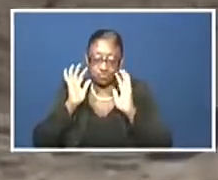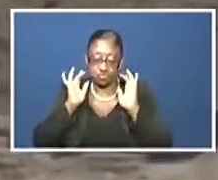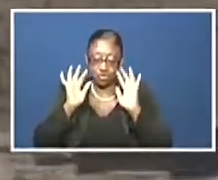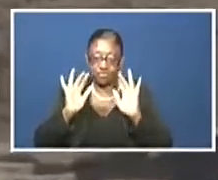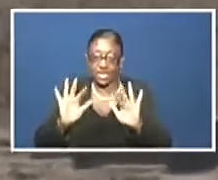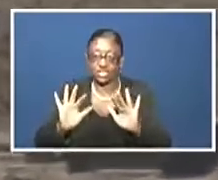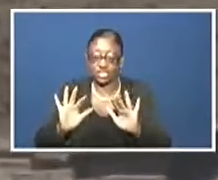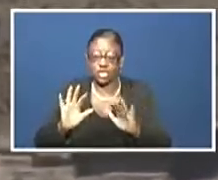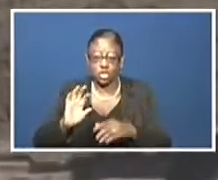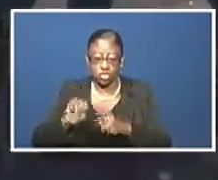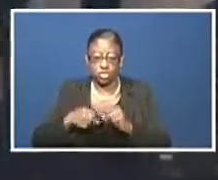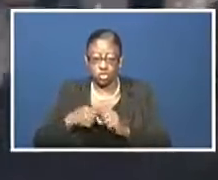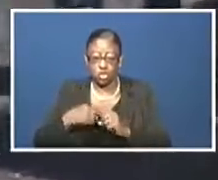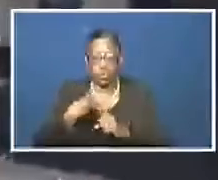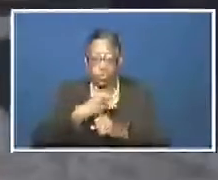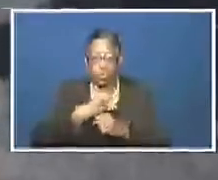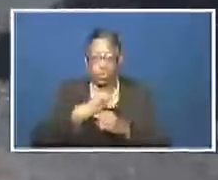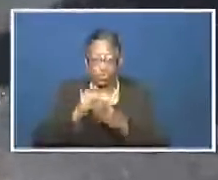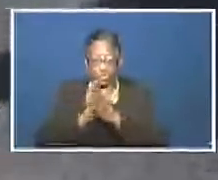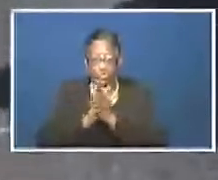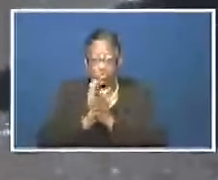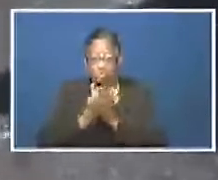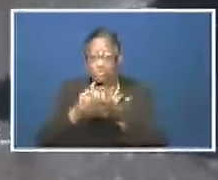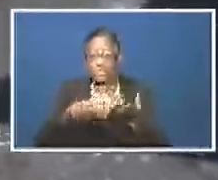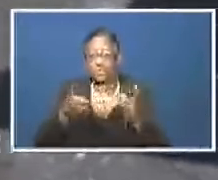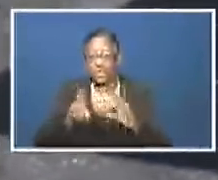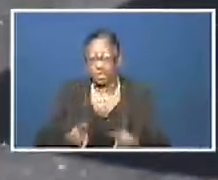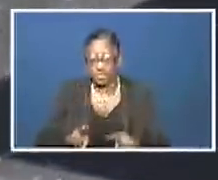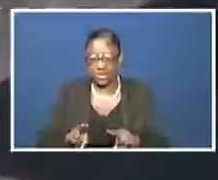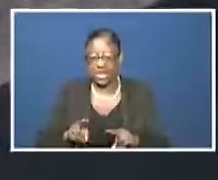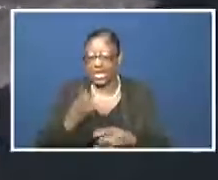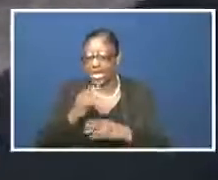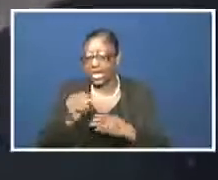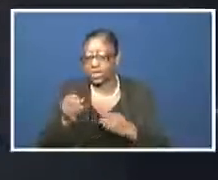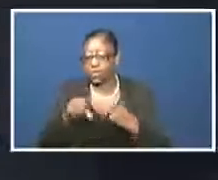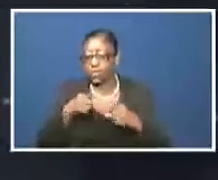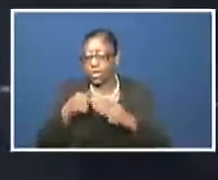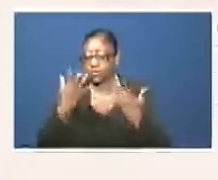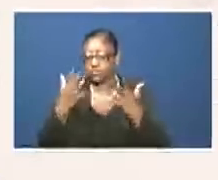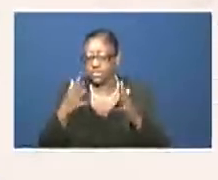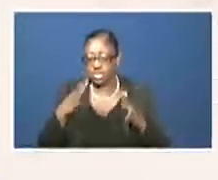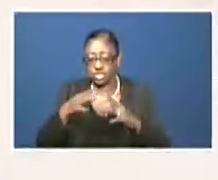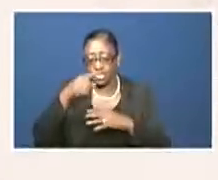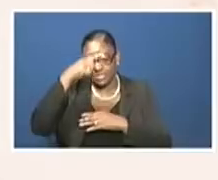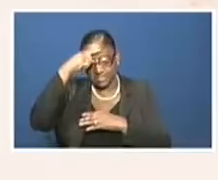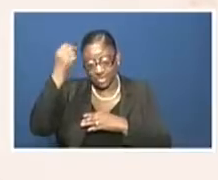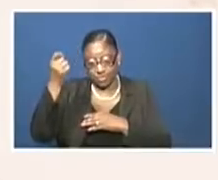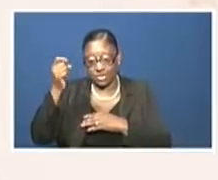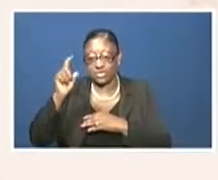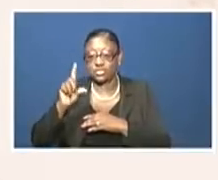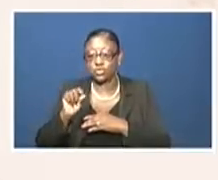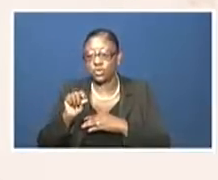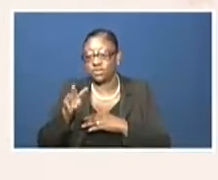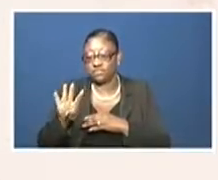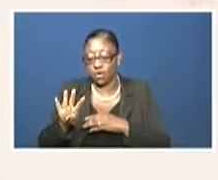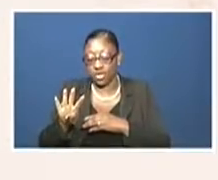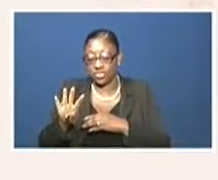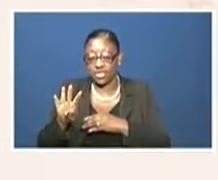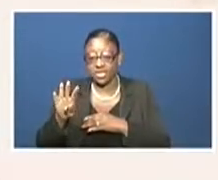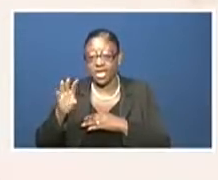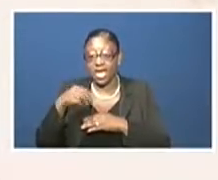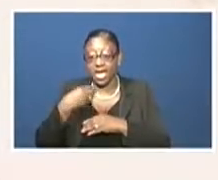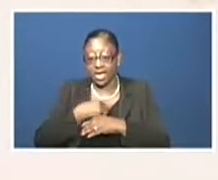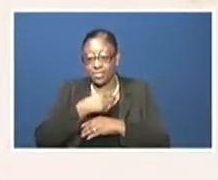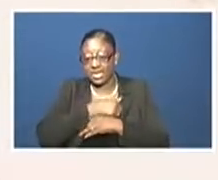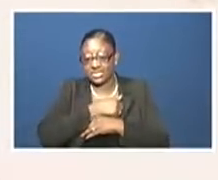so we're looking forward to delivering. An estimated completion date for the project is set for summer 2024. For the Bahamas Tonight,